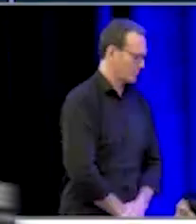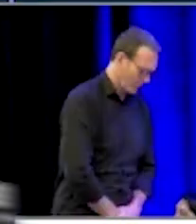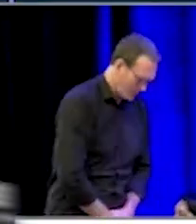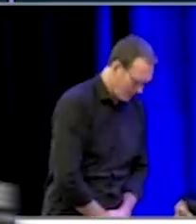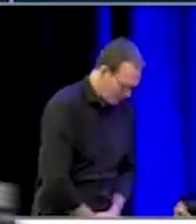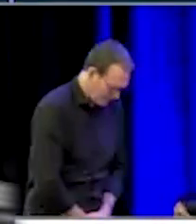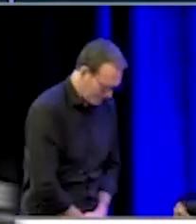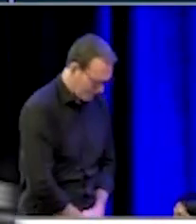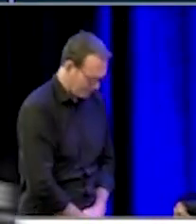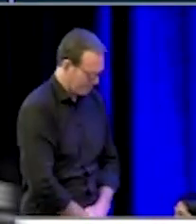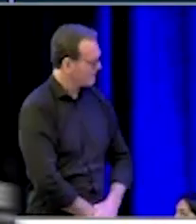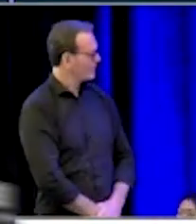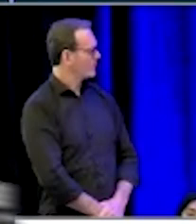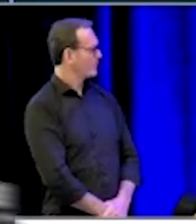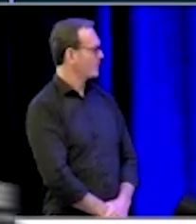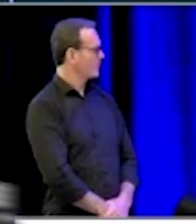So